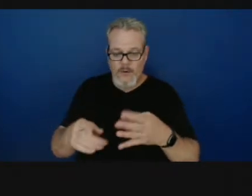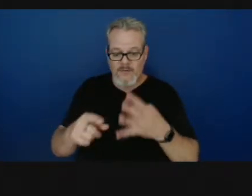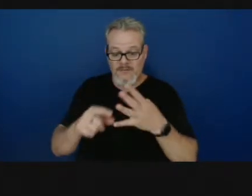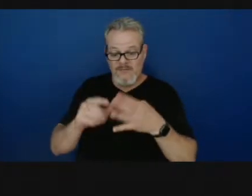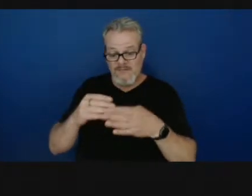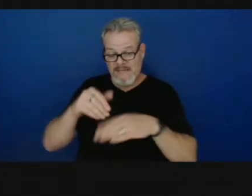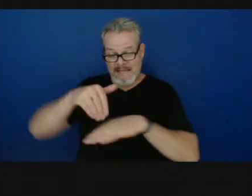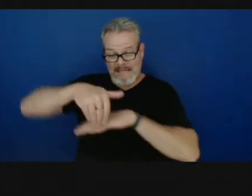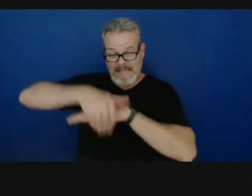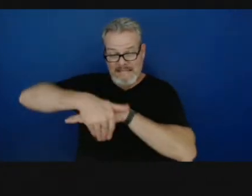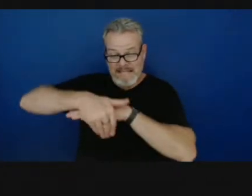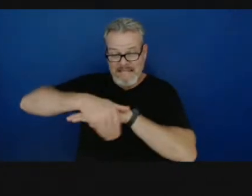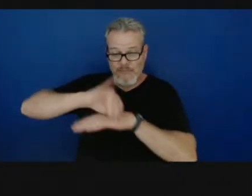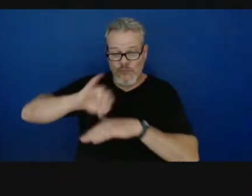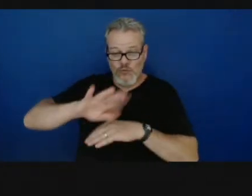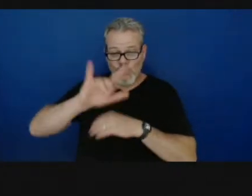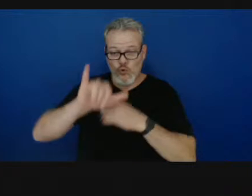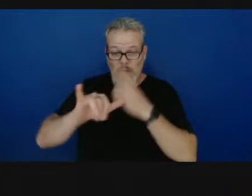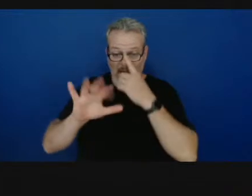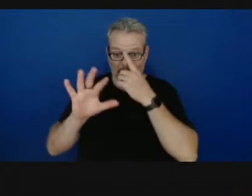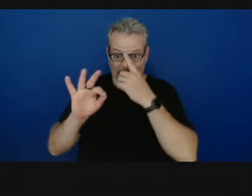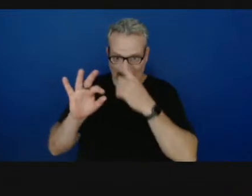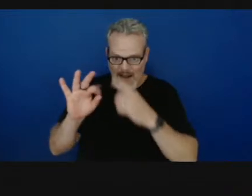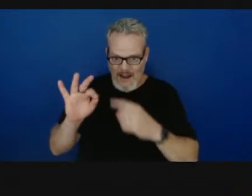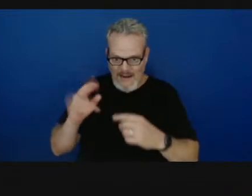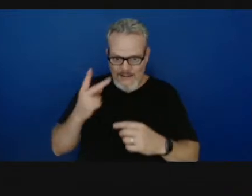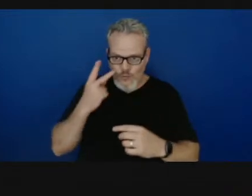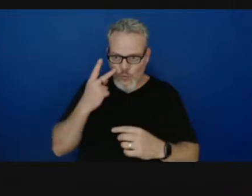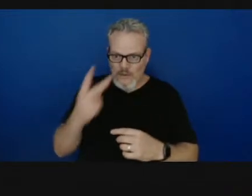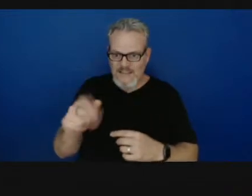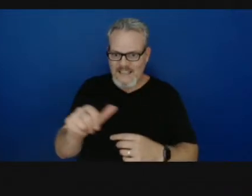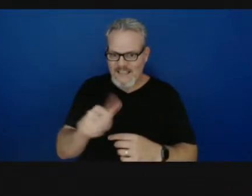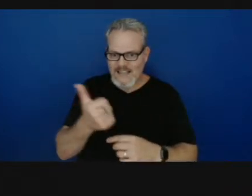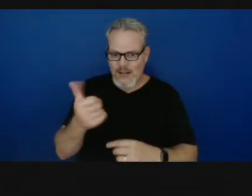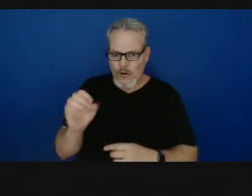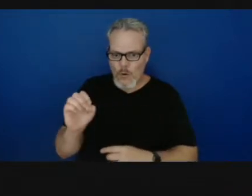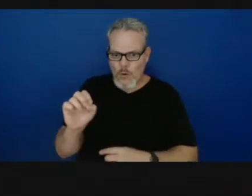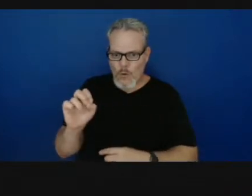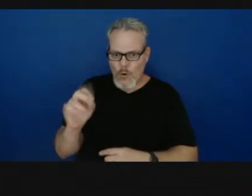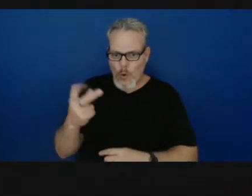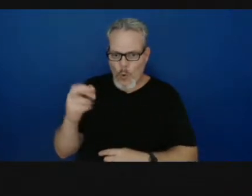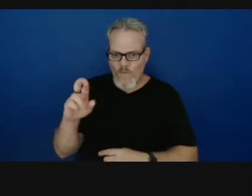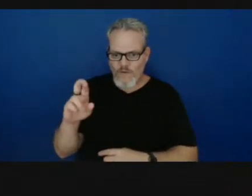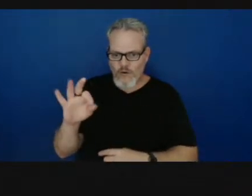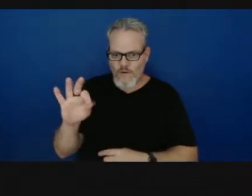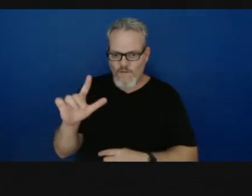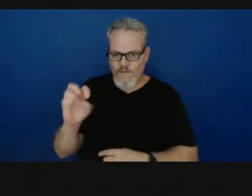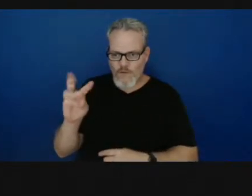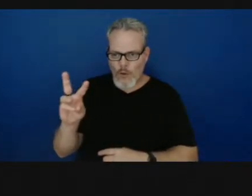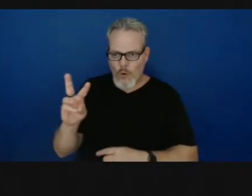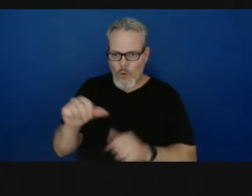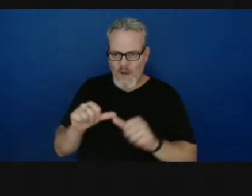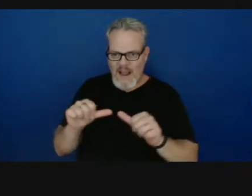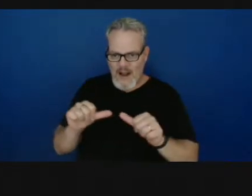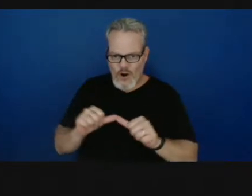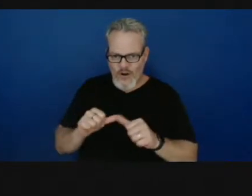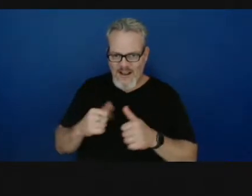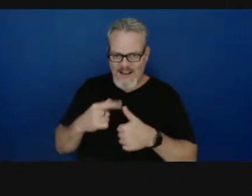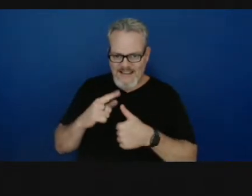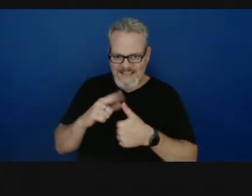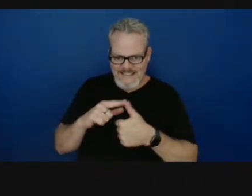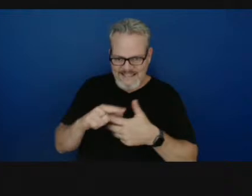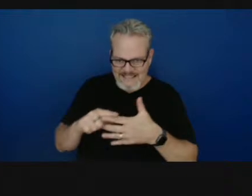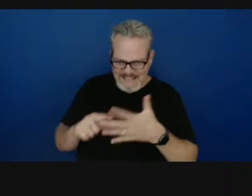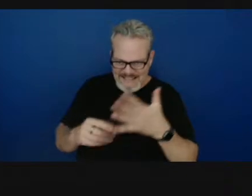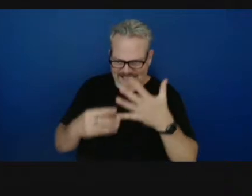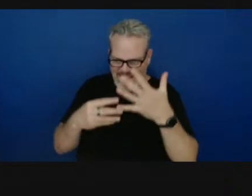at the thermal map produced by the USGS, which shows this overflow area on the backside of the Kapoho crater, Green Mountain, and the pooling of